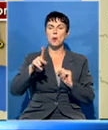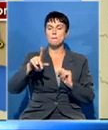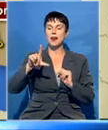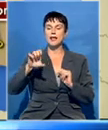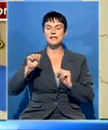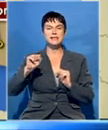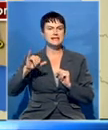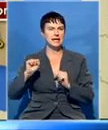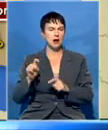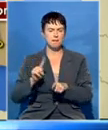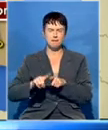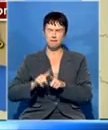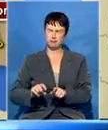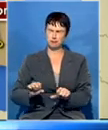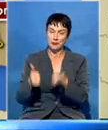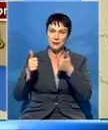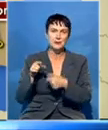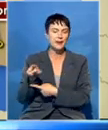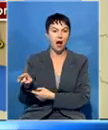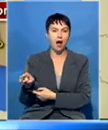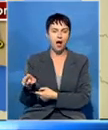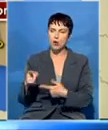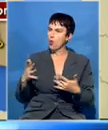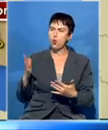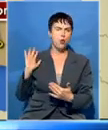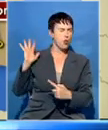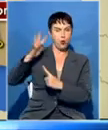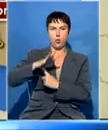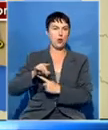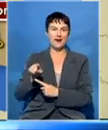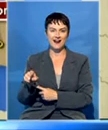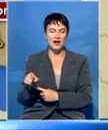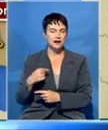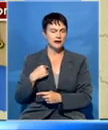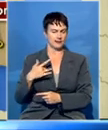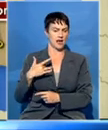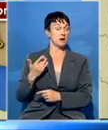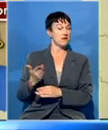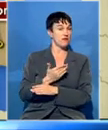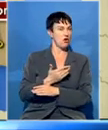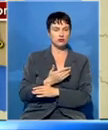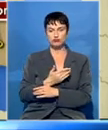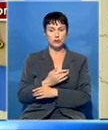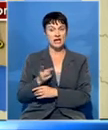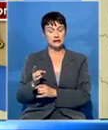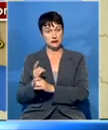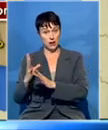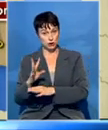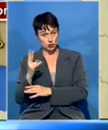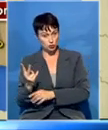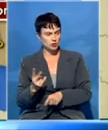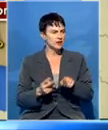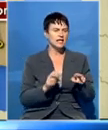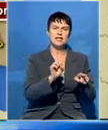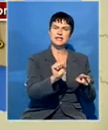in the previous game. Our set pieces was the best it's ever probably been. But I felt beforehand that I'm going to give him 2 starts and Adrian